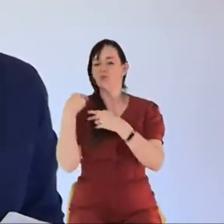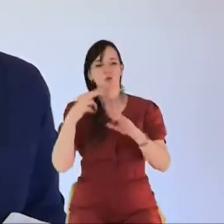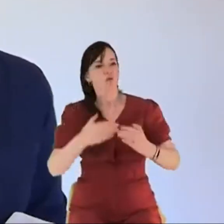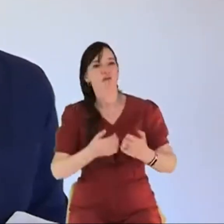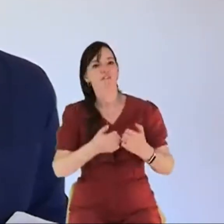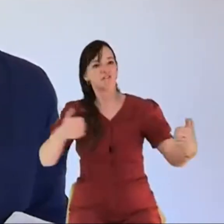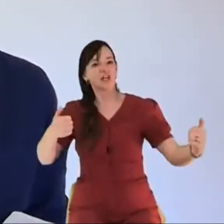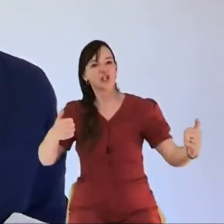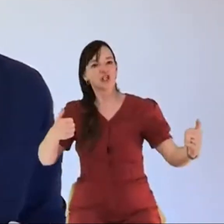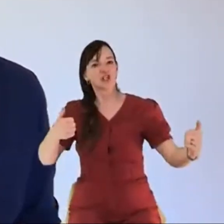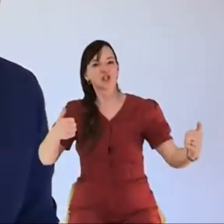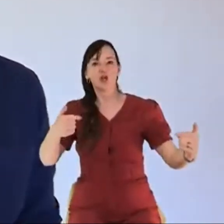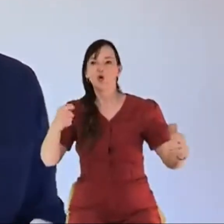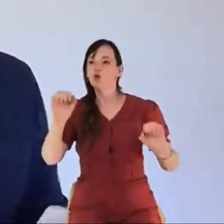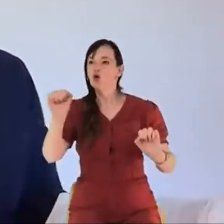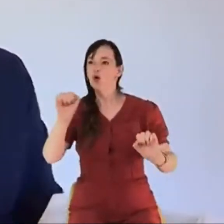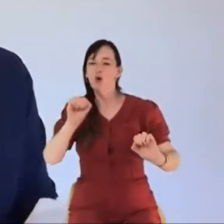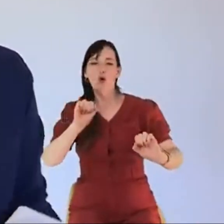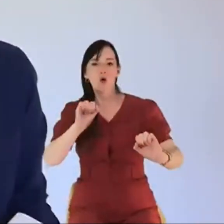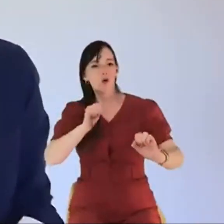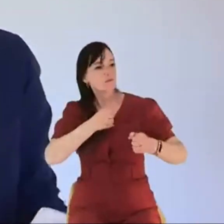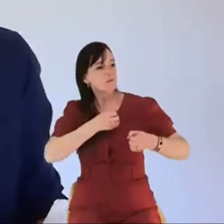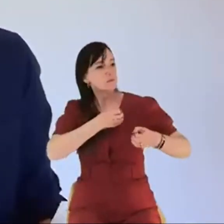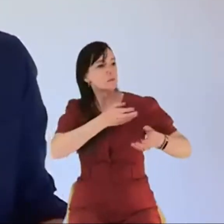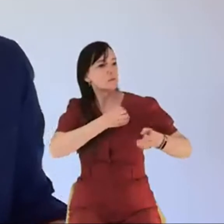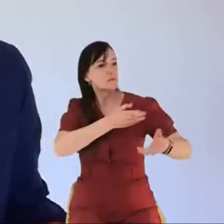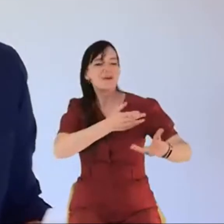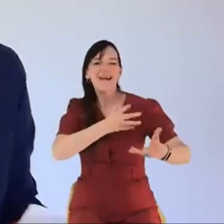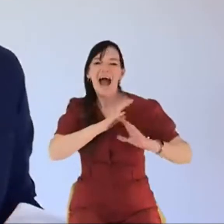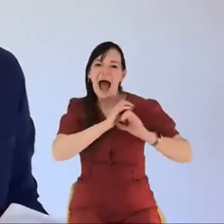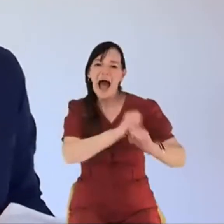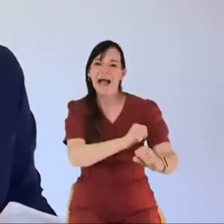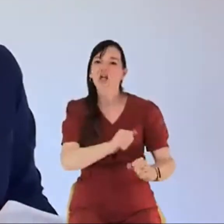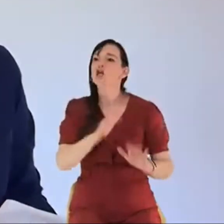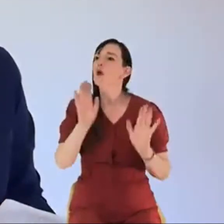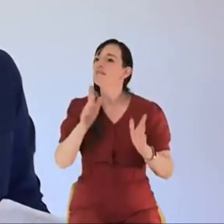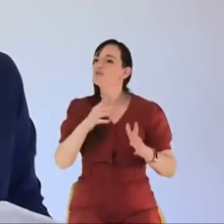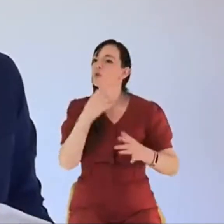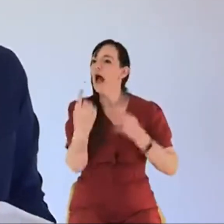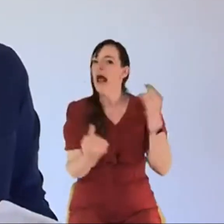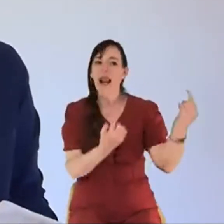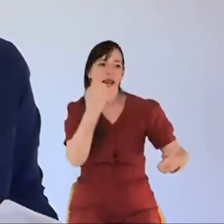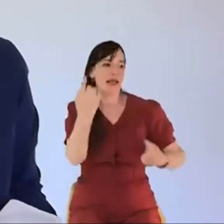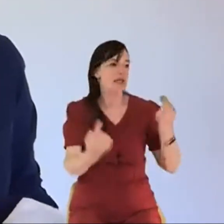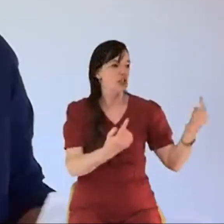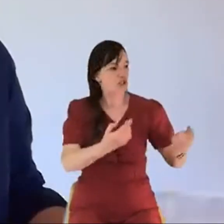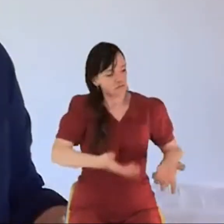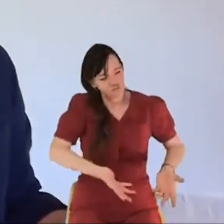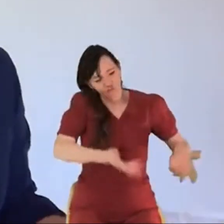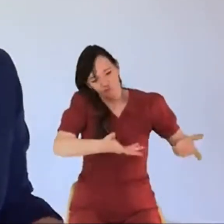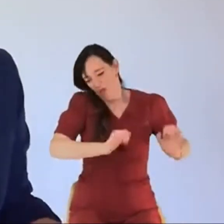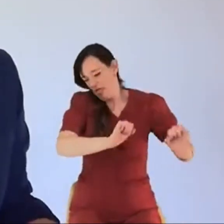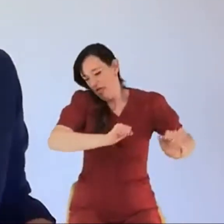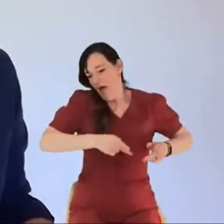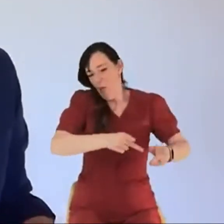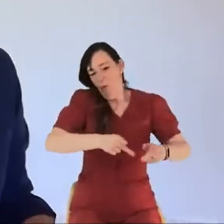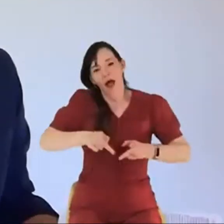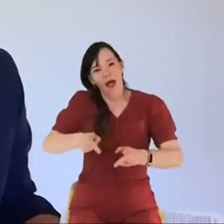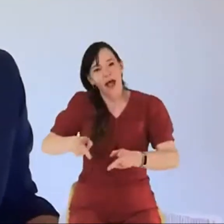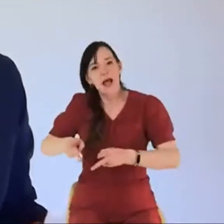you've just got to let people be true to who they want to be do what they want to do and